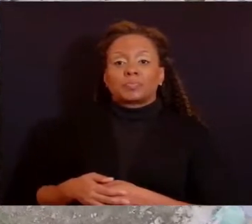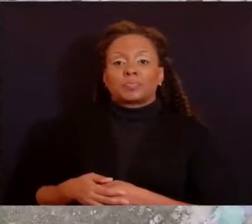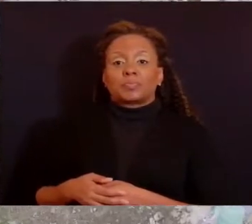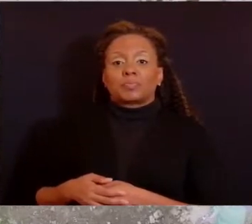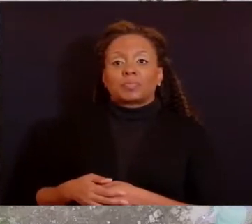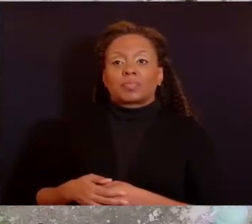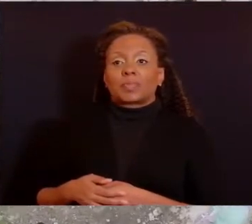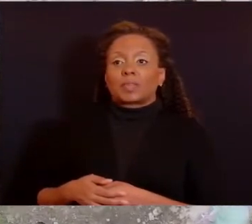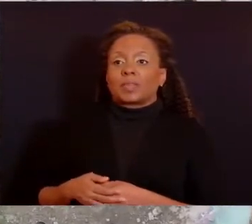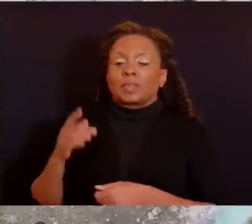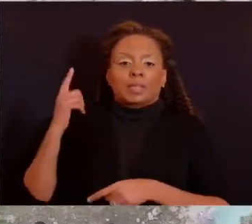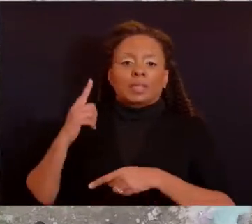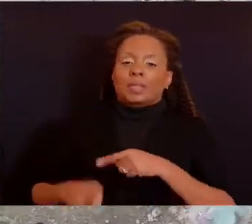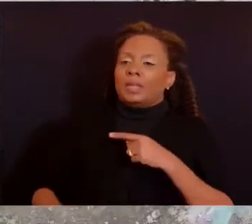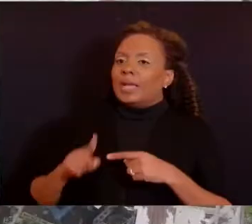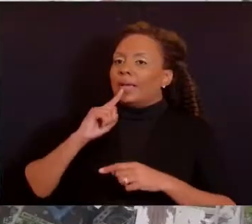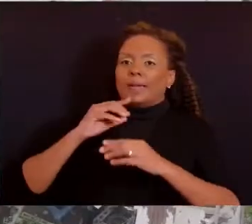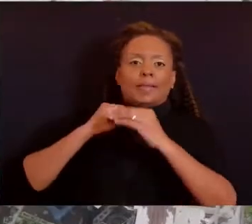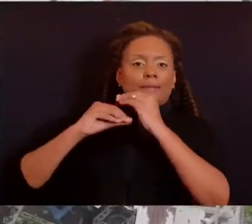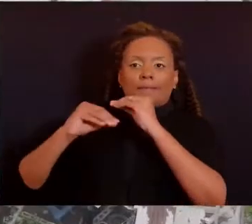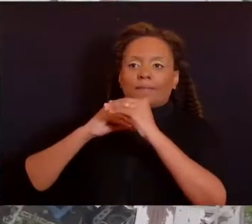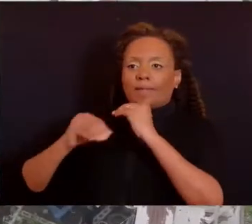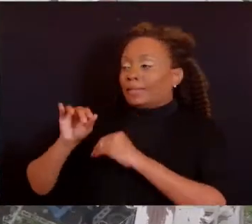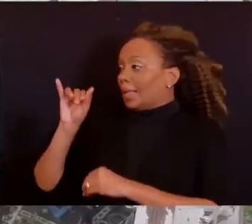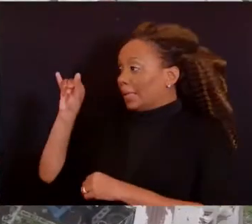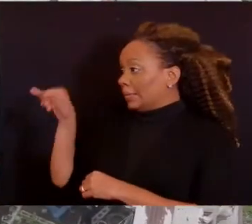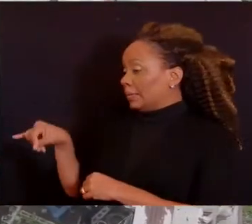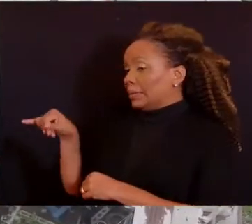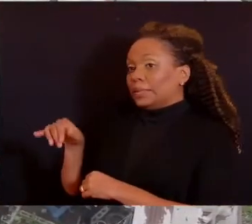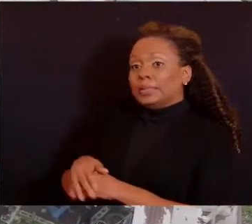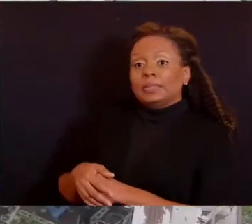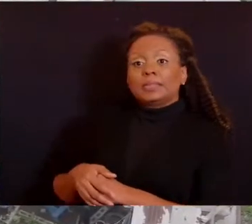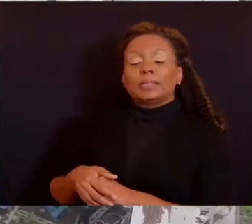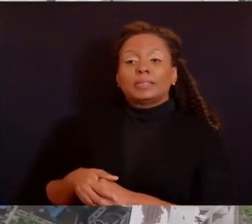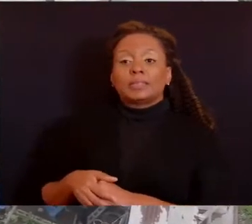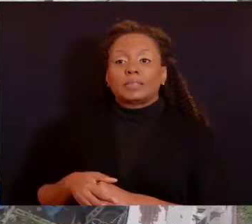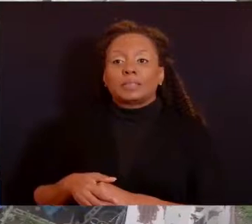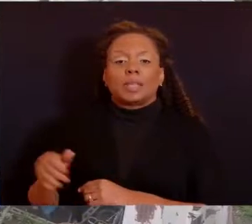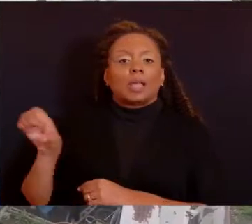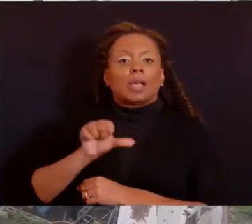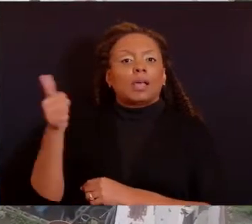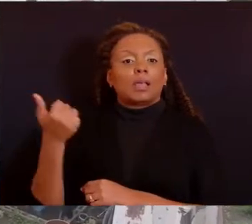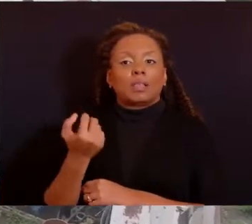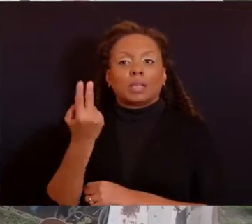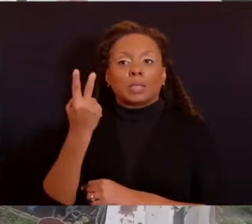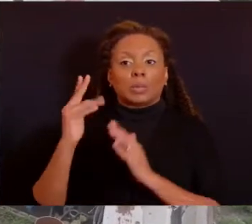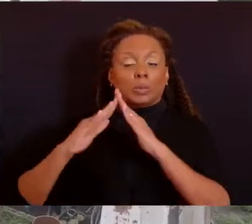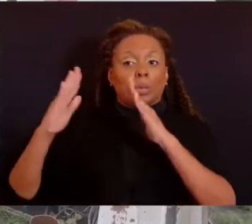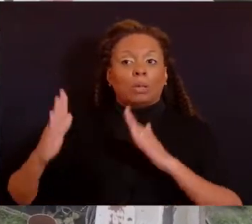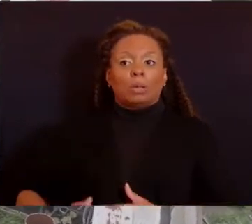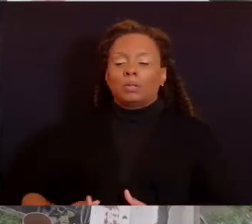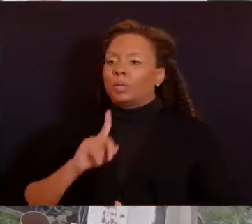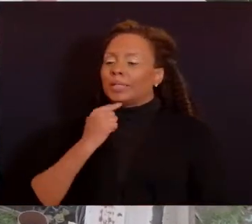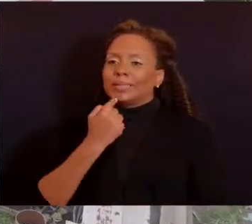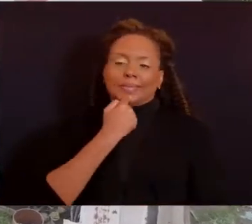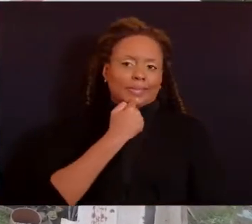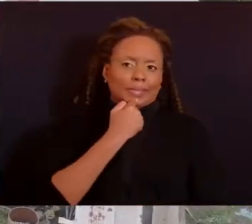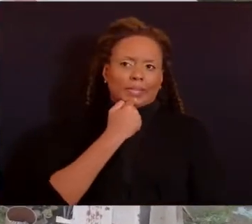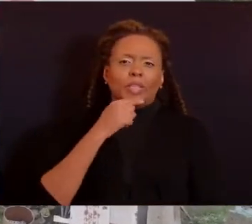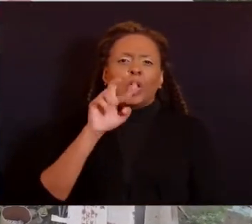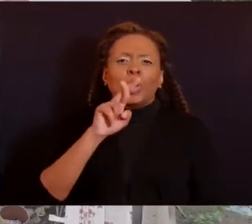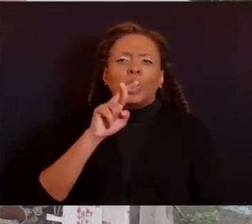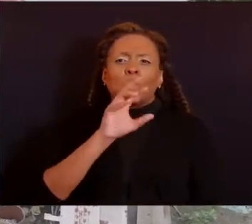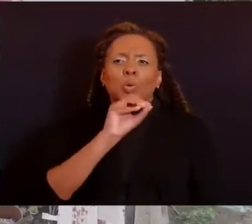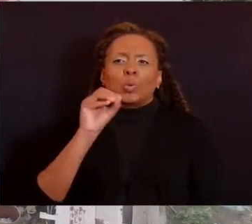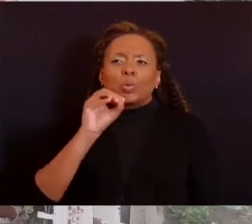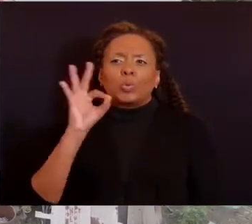able to rescue and repair. And the other 2 houses also had serious roof damage, and the people